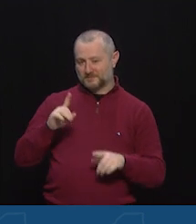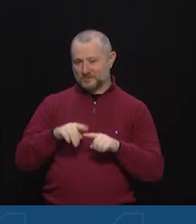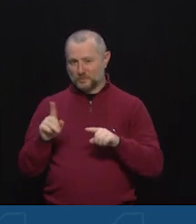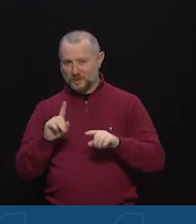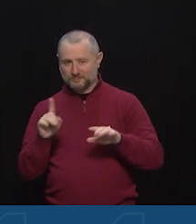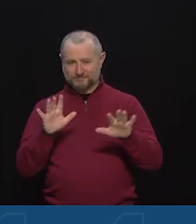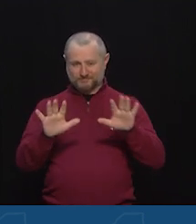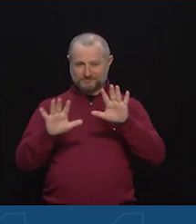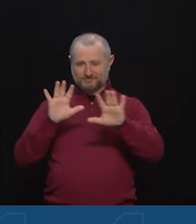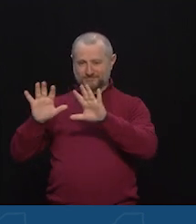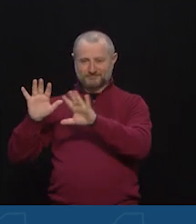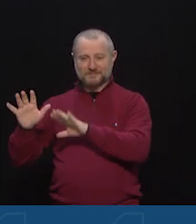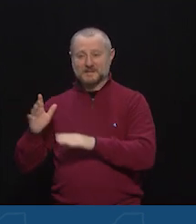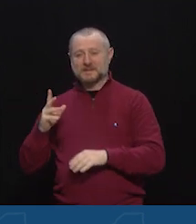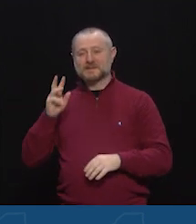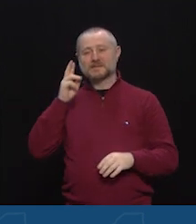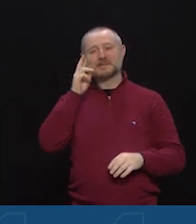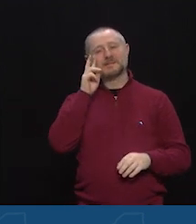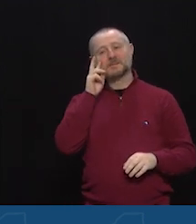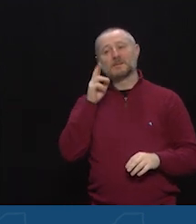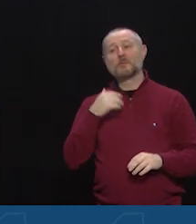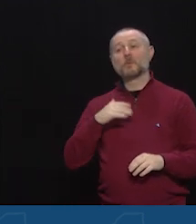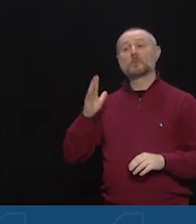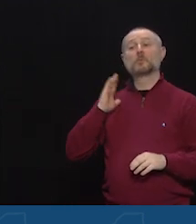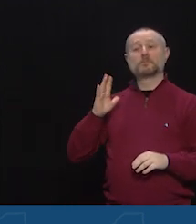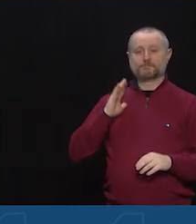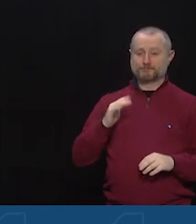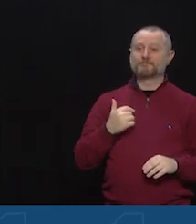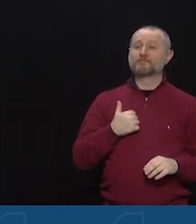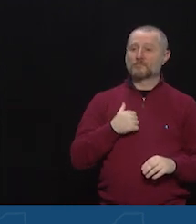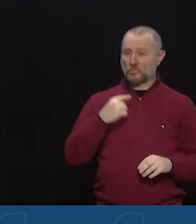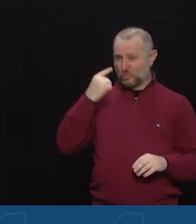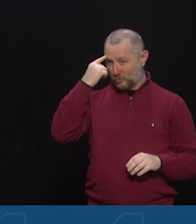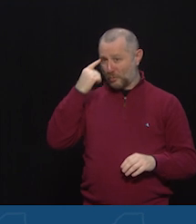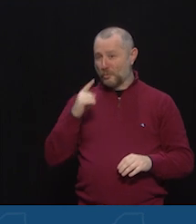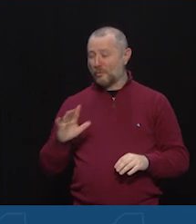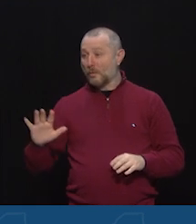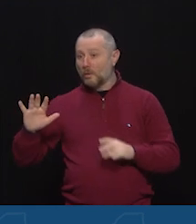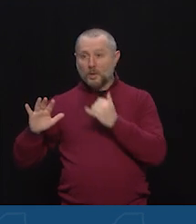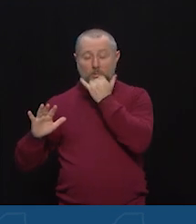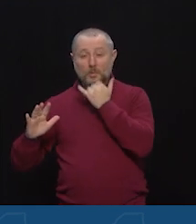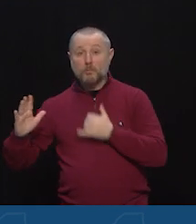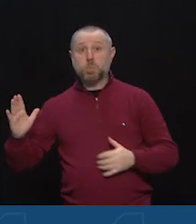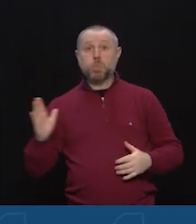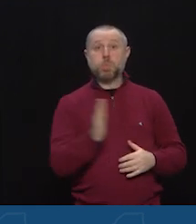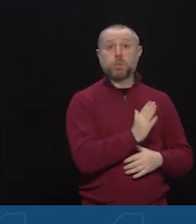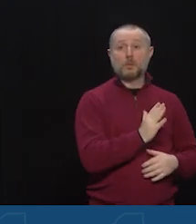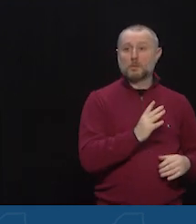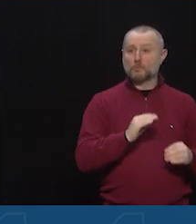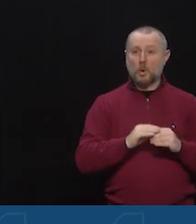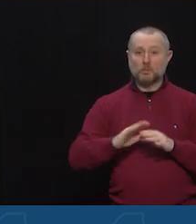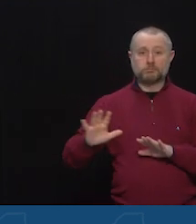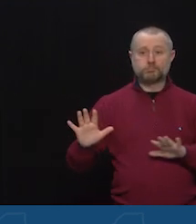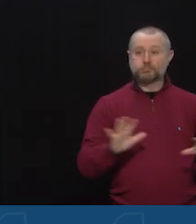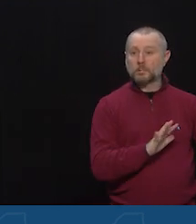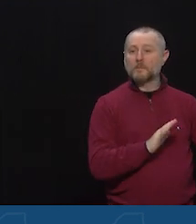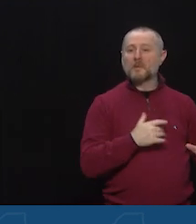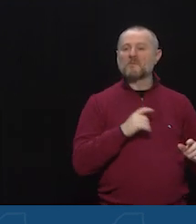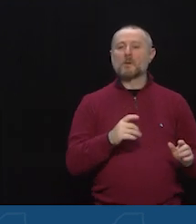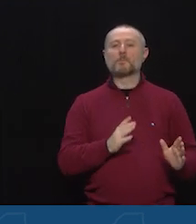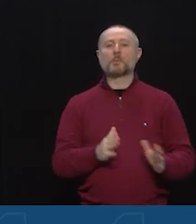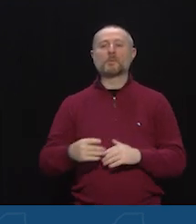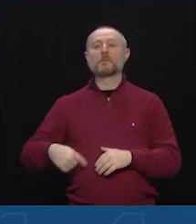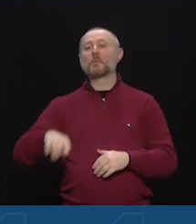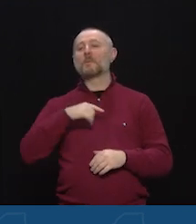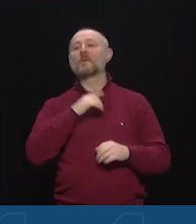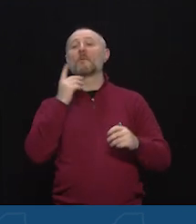past with these storms, they shift. And a lot of times they shift for the worst. So we are preparing for